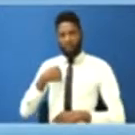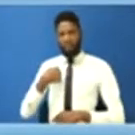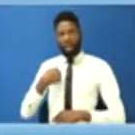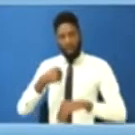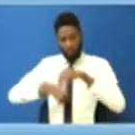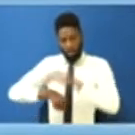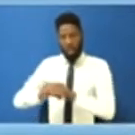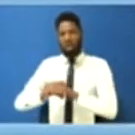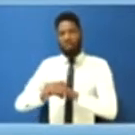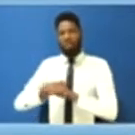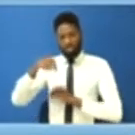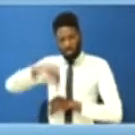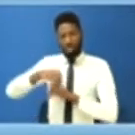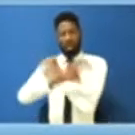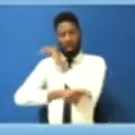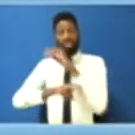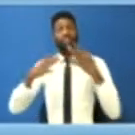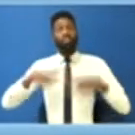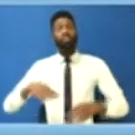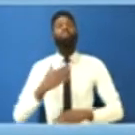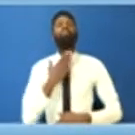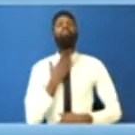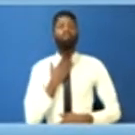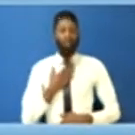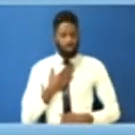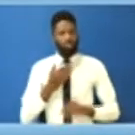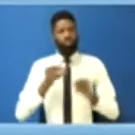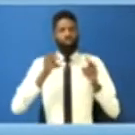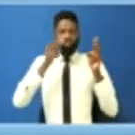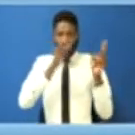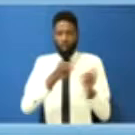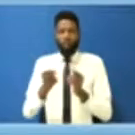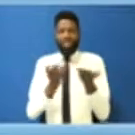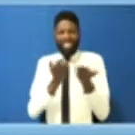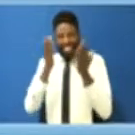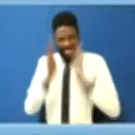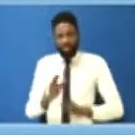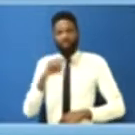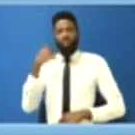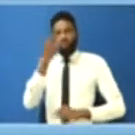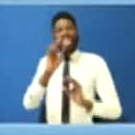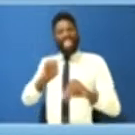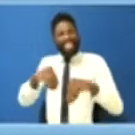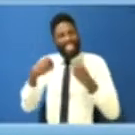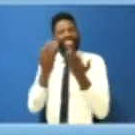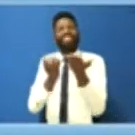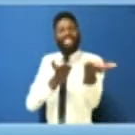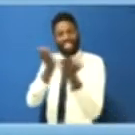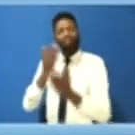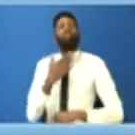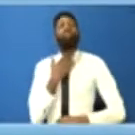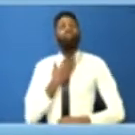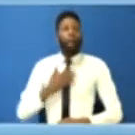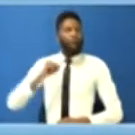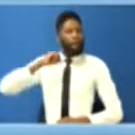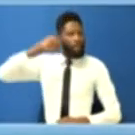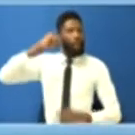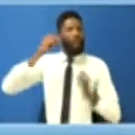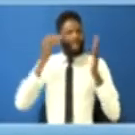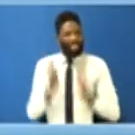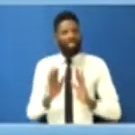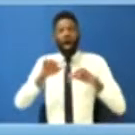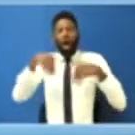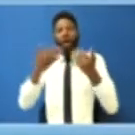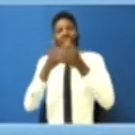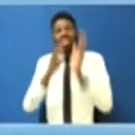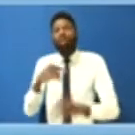want a normal servant service person they just want the a politician or a leader who